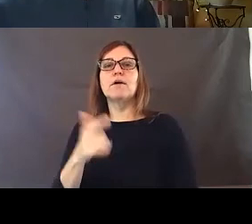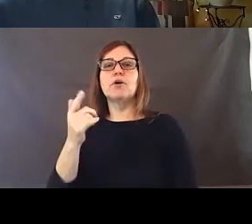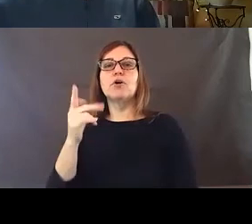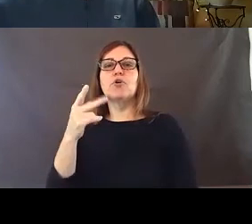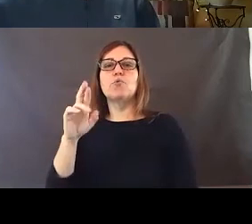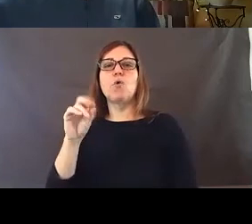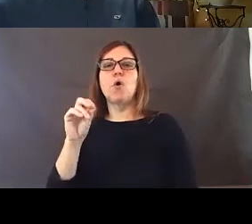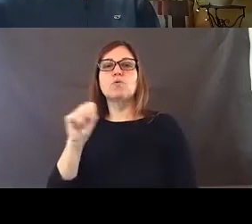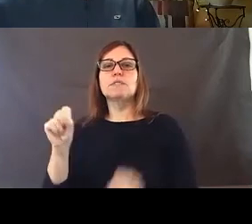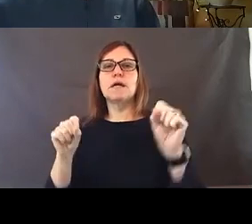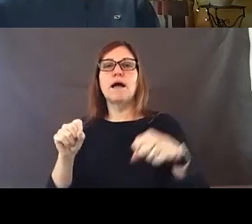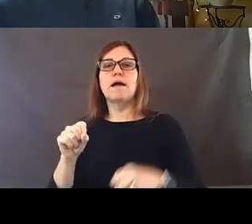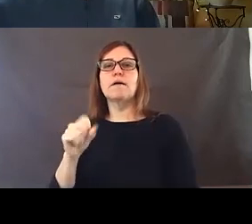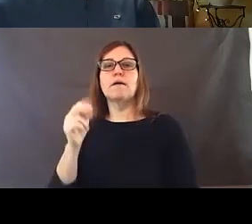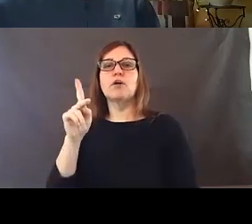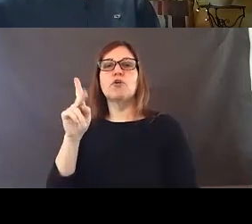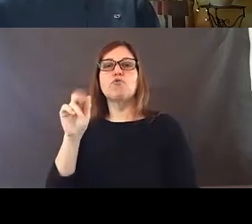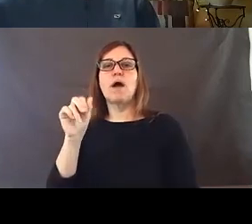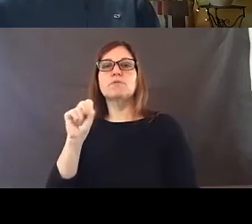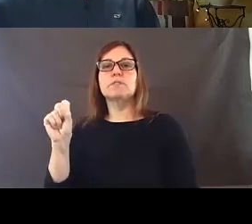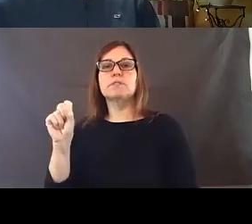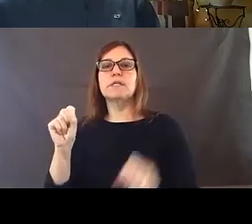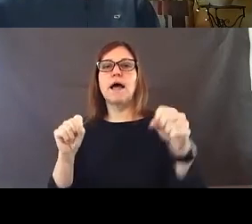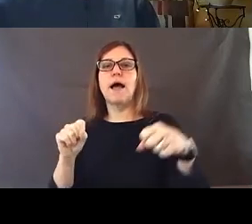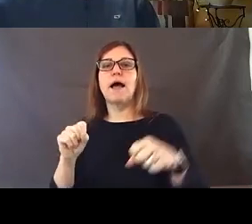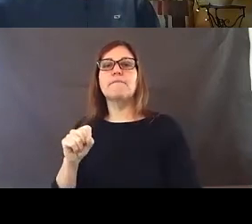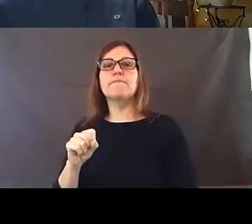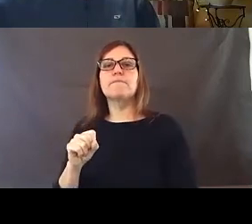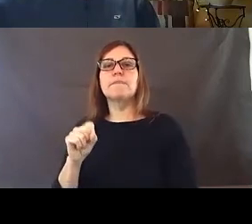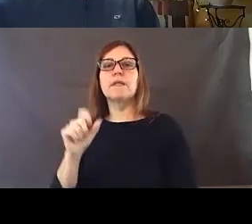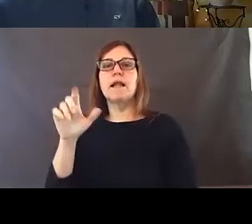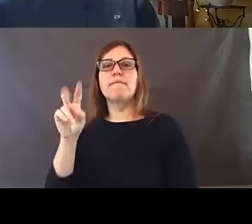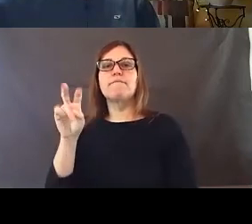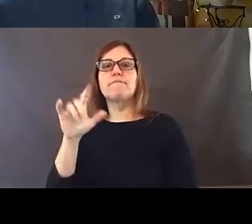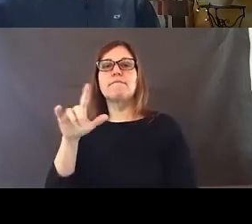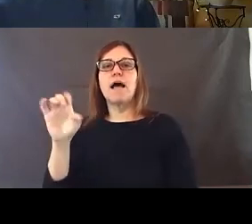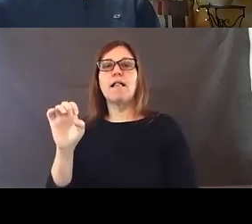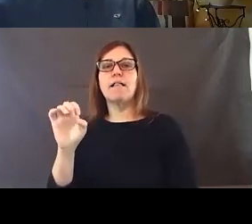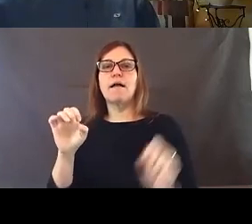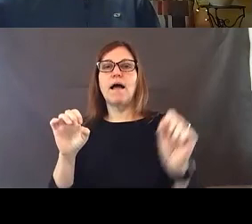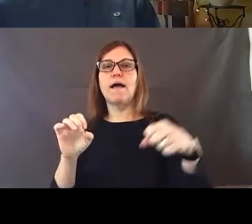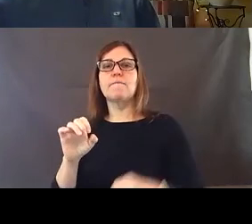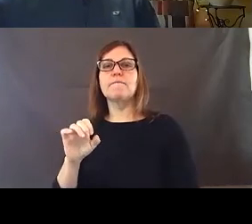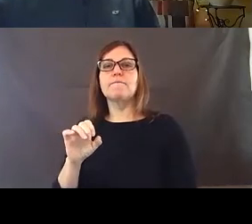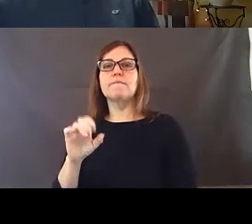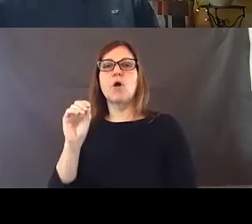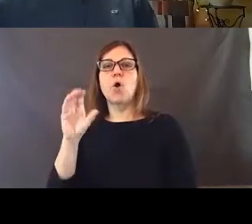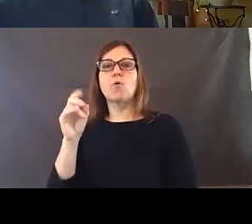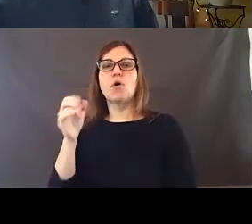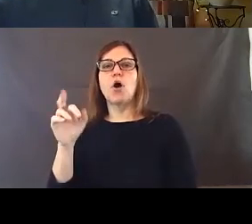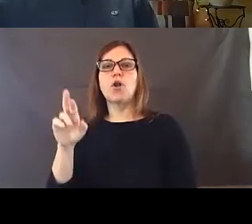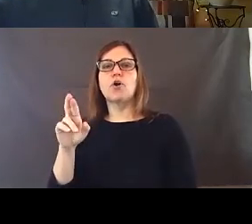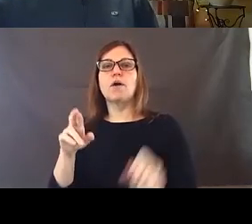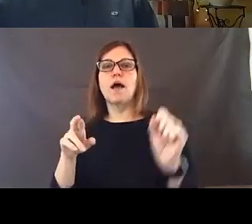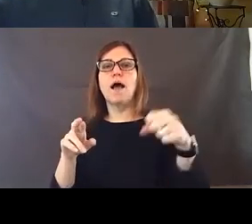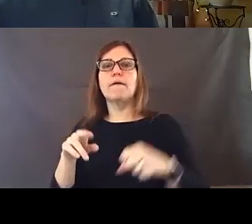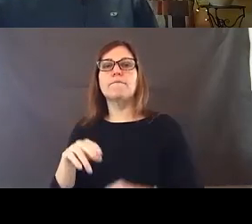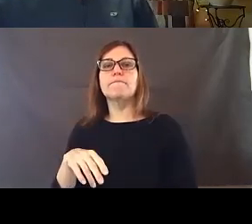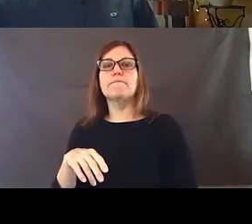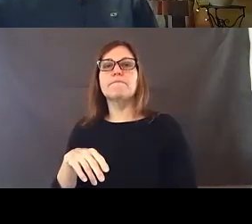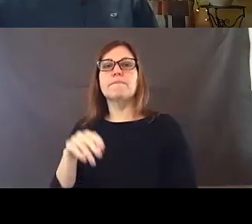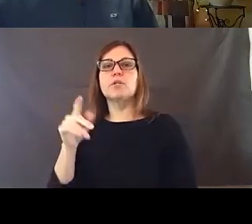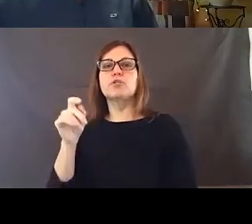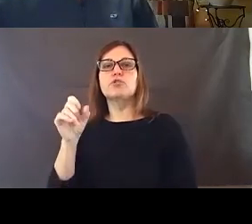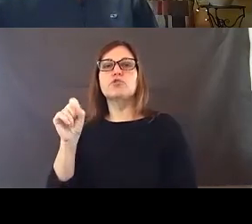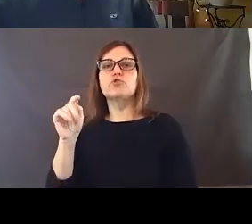Aye. Mr. Krauss? Aye. Mr. Lavelle? Aye. Mr. O'Connor? Aye. Ms.